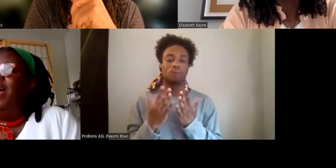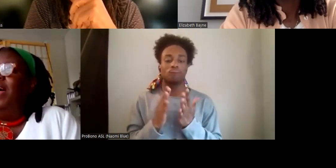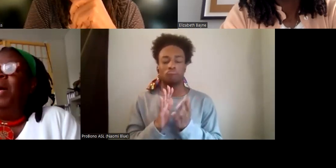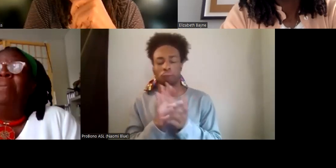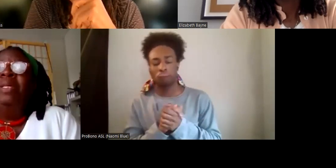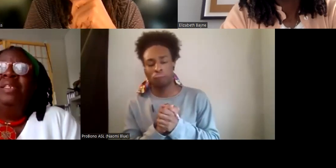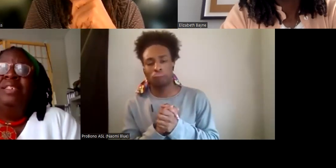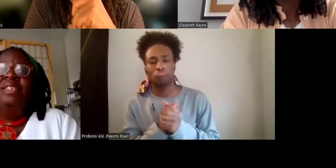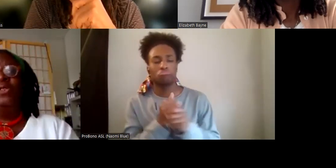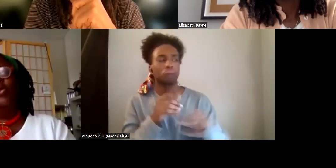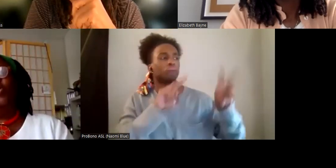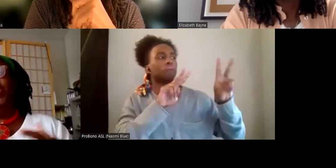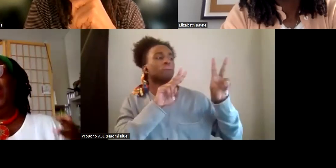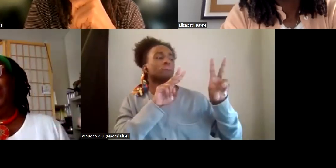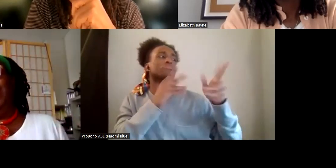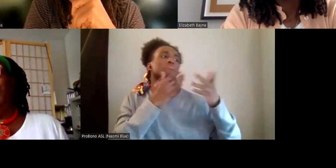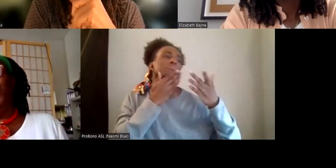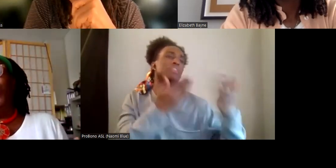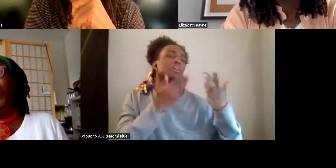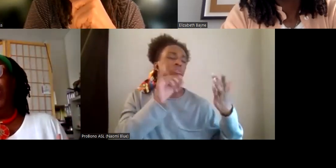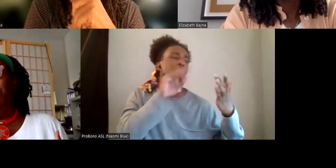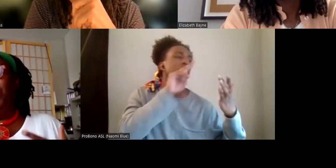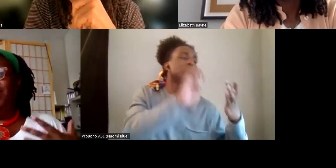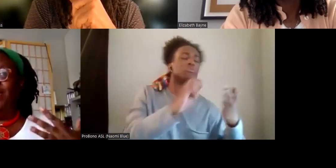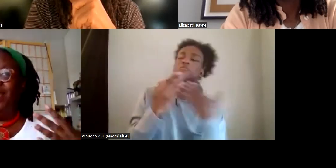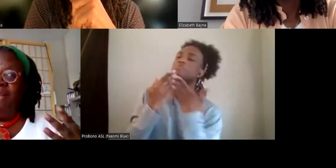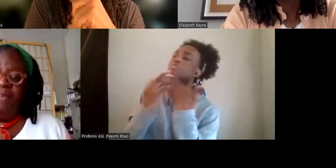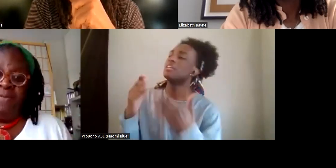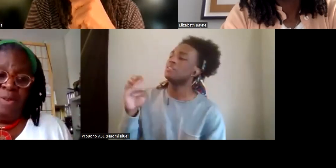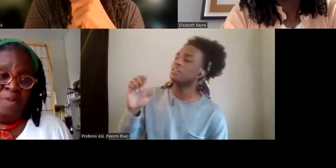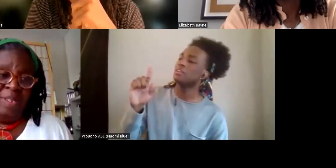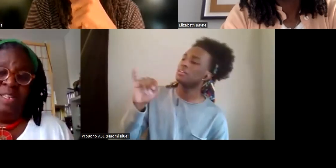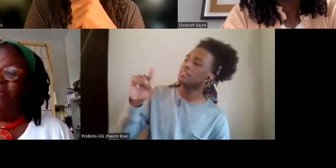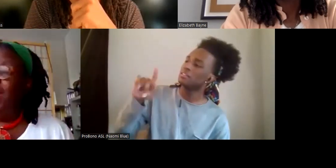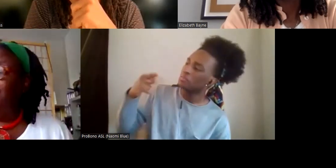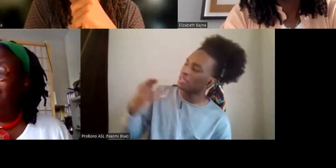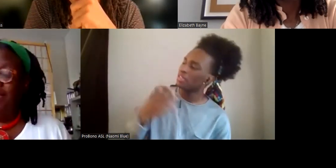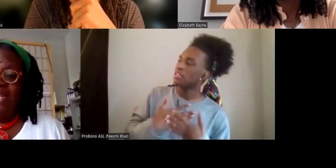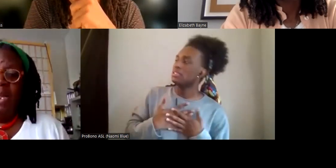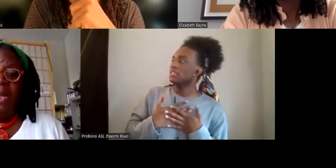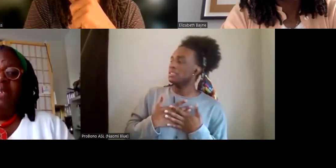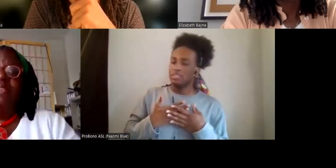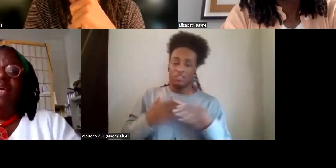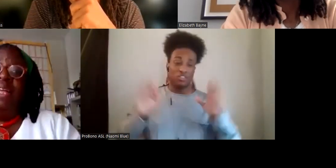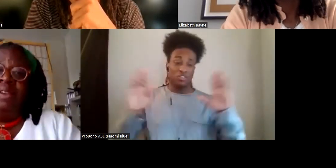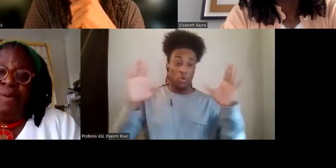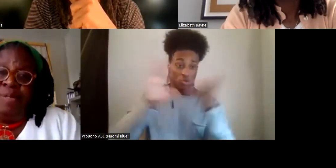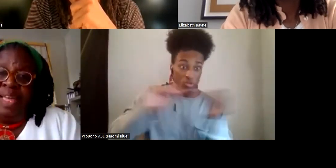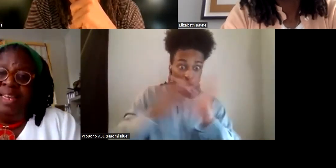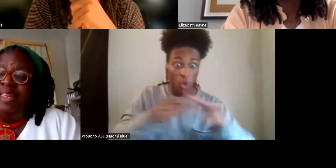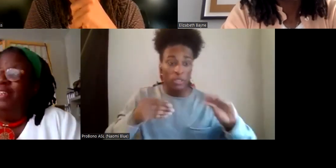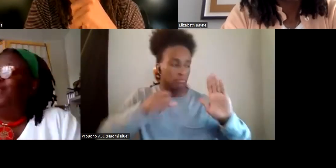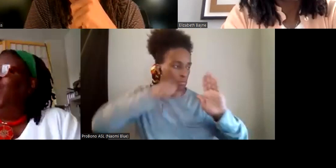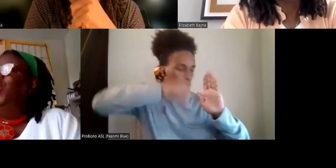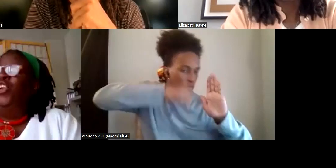Elizabeth's ability to take that story and bring it to life on film, to get it from A to Z, because I